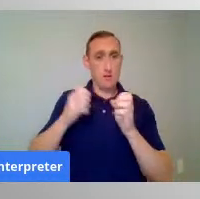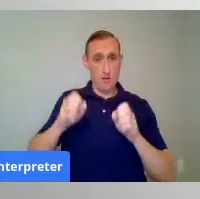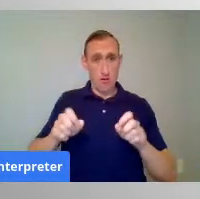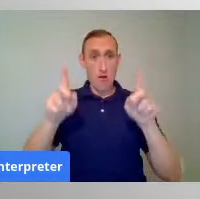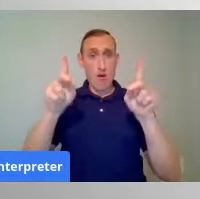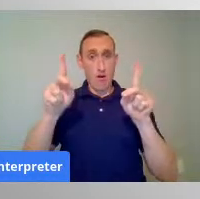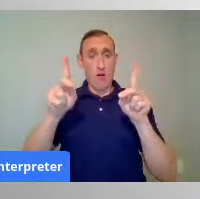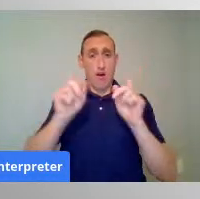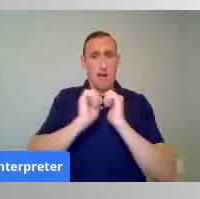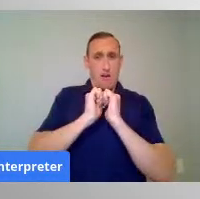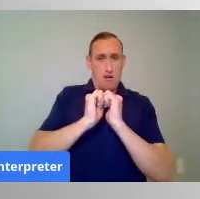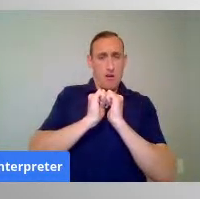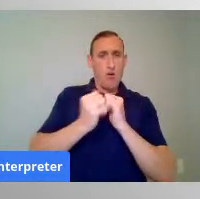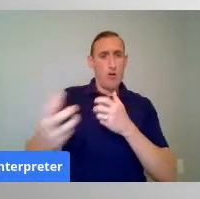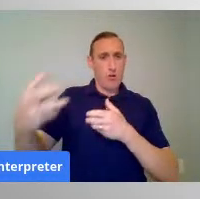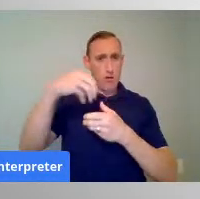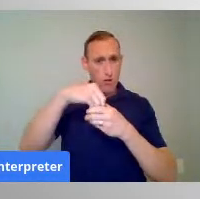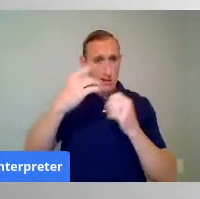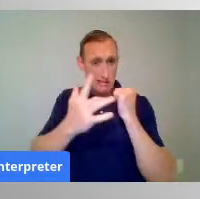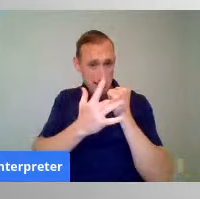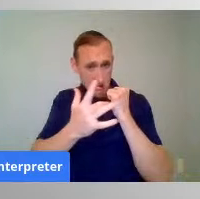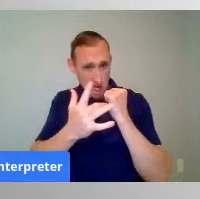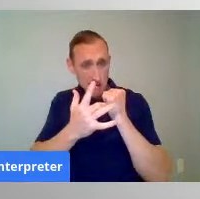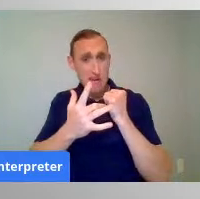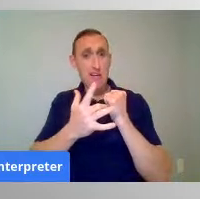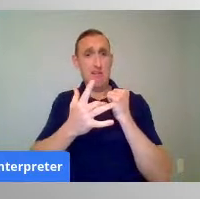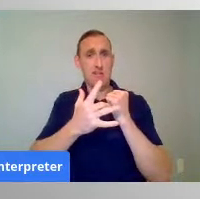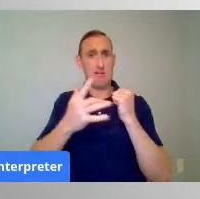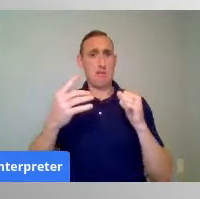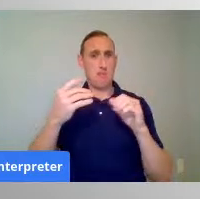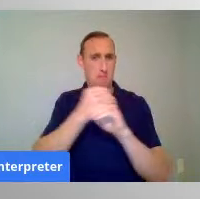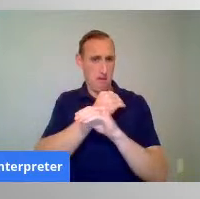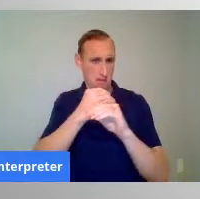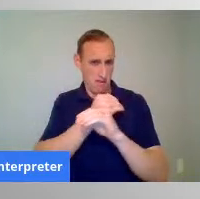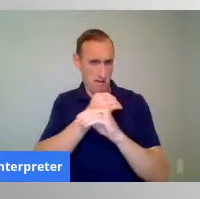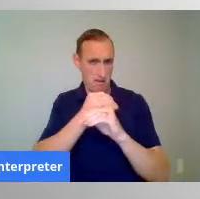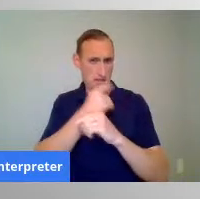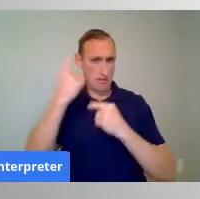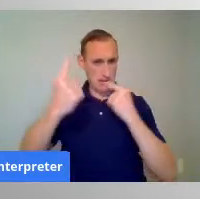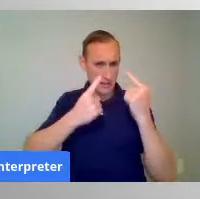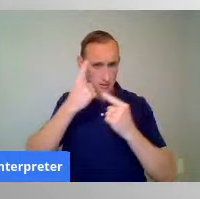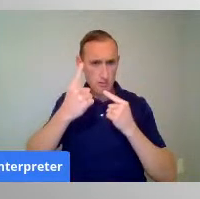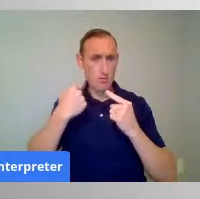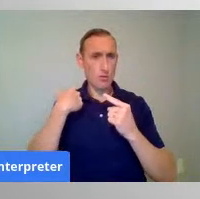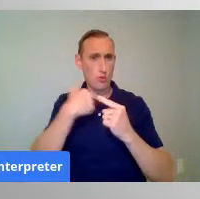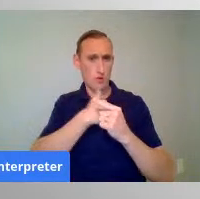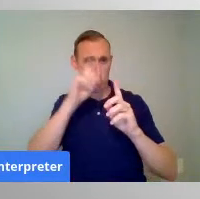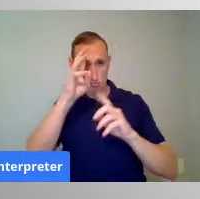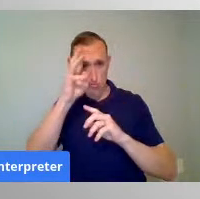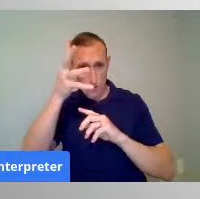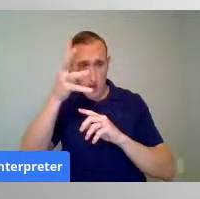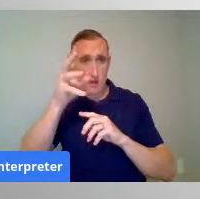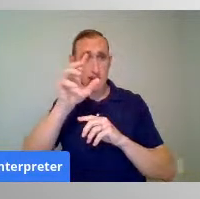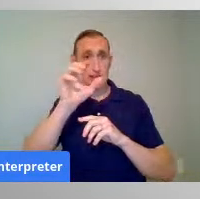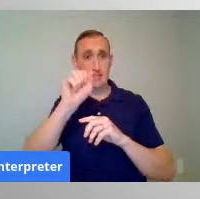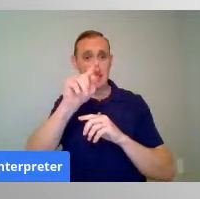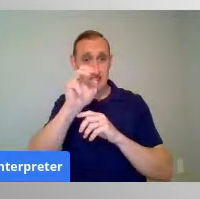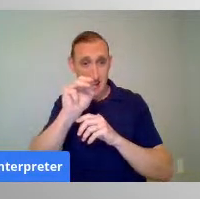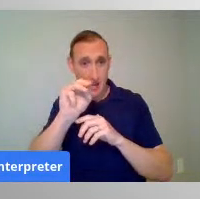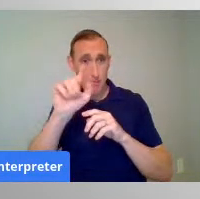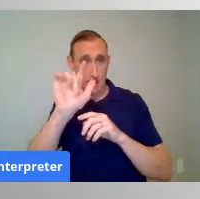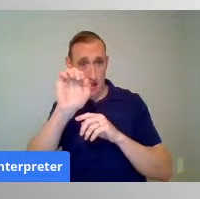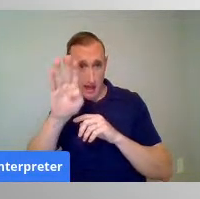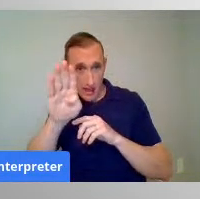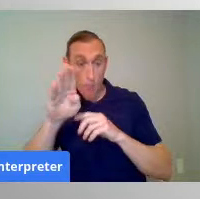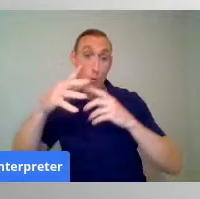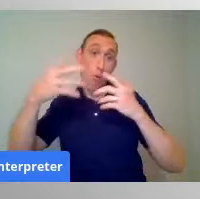to incorporate technology, math, is to think about us actually creating a STEM lab or music studio. A lot